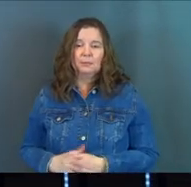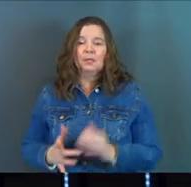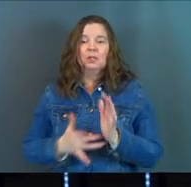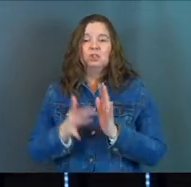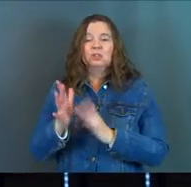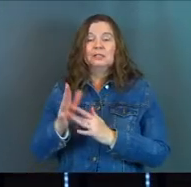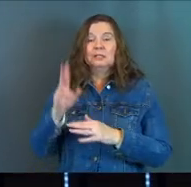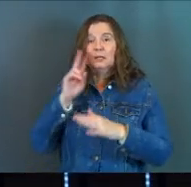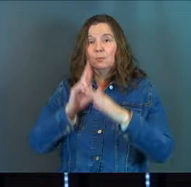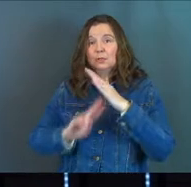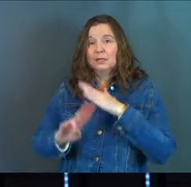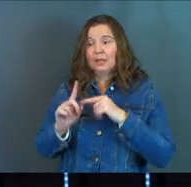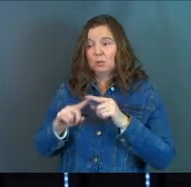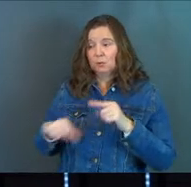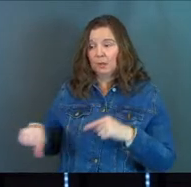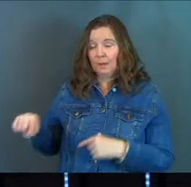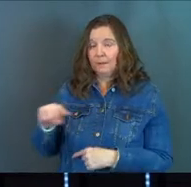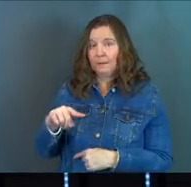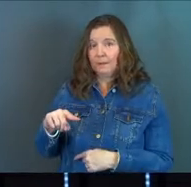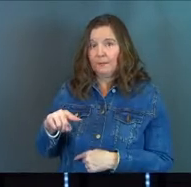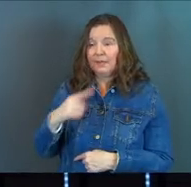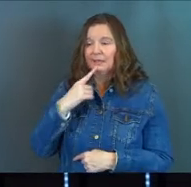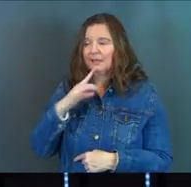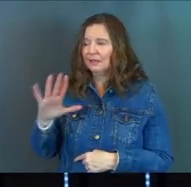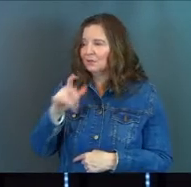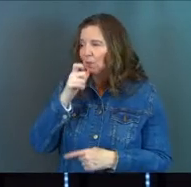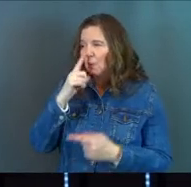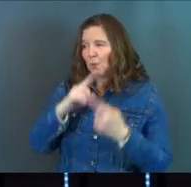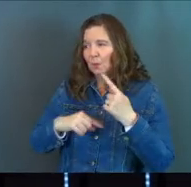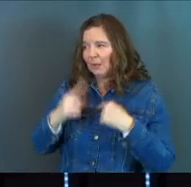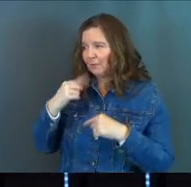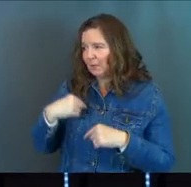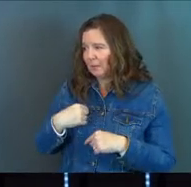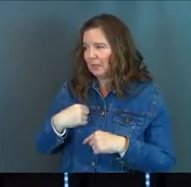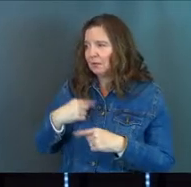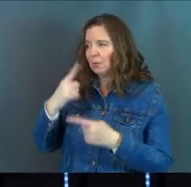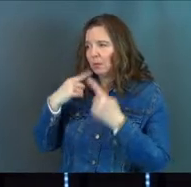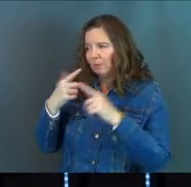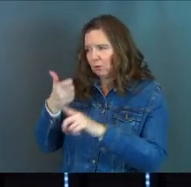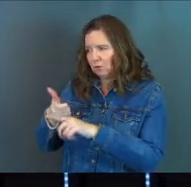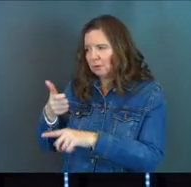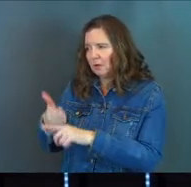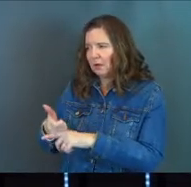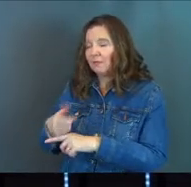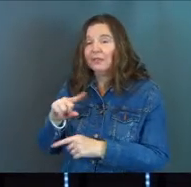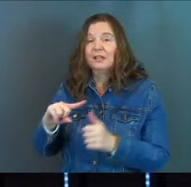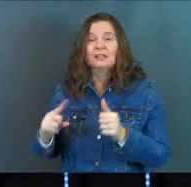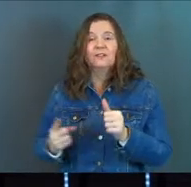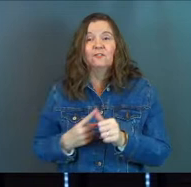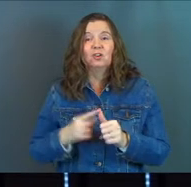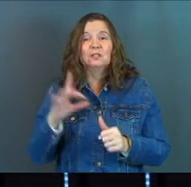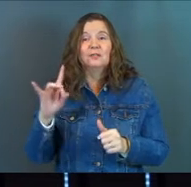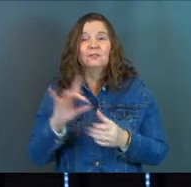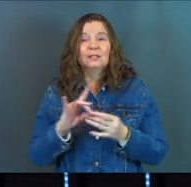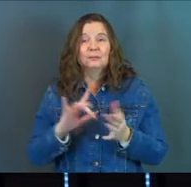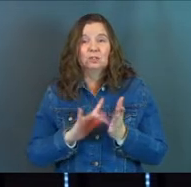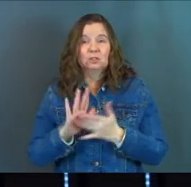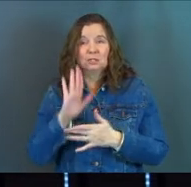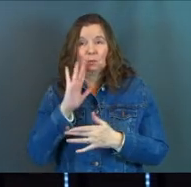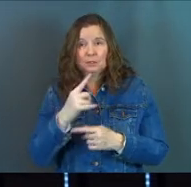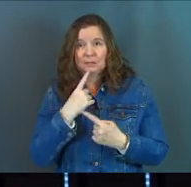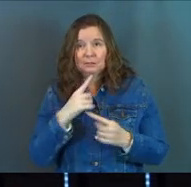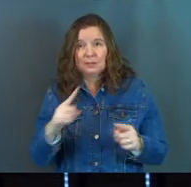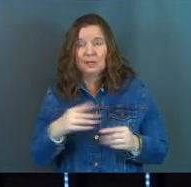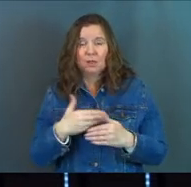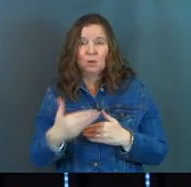And Jesus is predicting that to them, and he says, don't weep for me, weep for yourselves. This is the first of 8 statements Jesus will